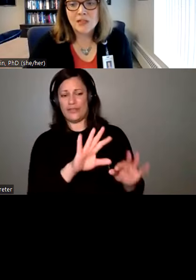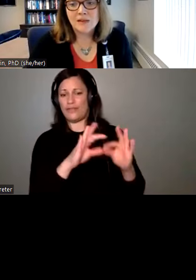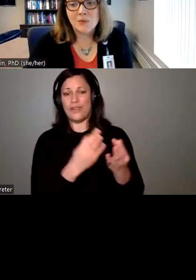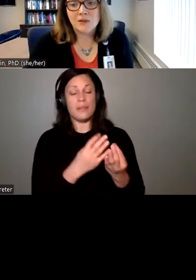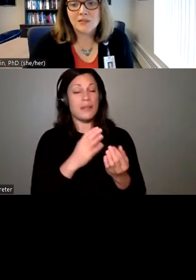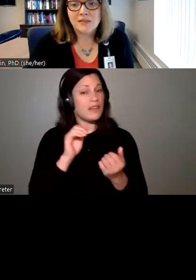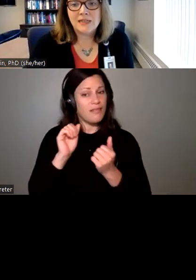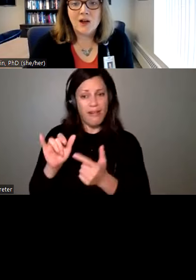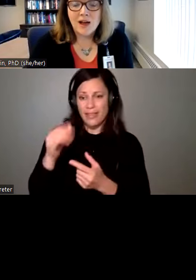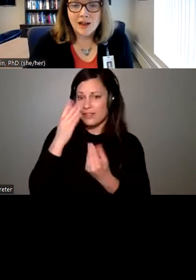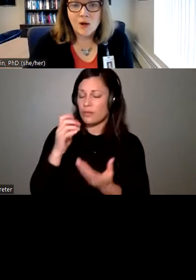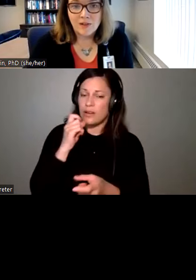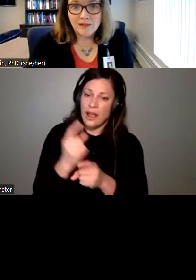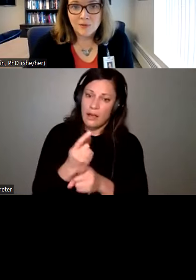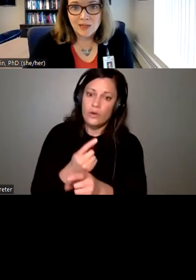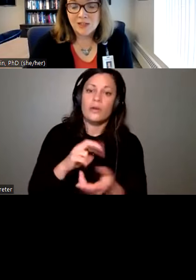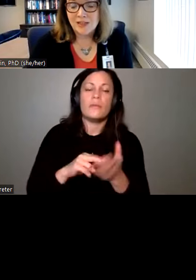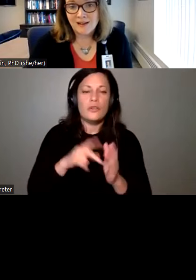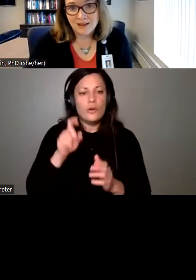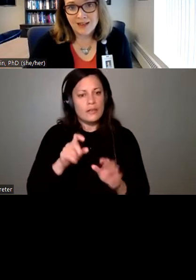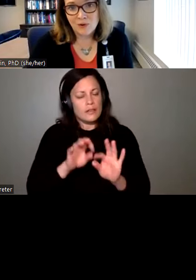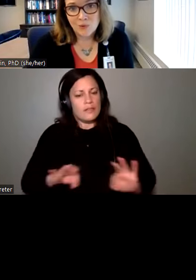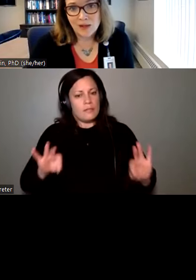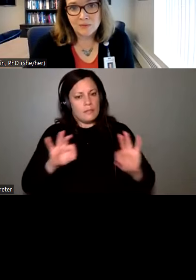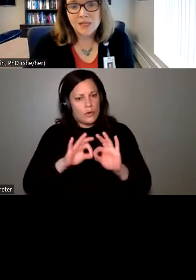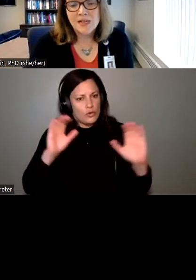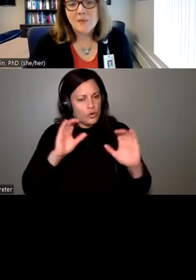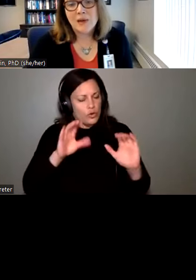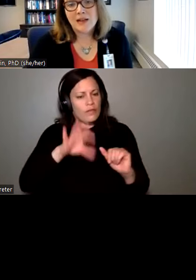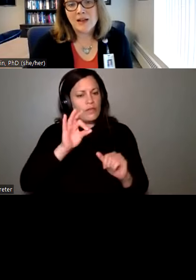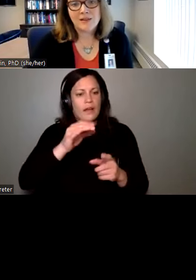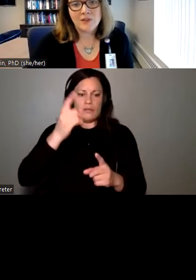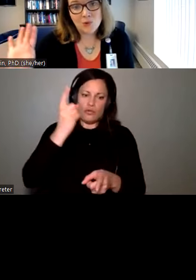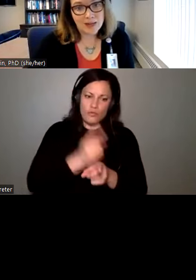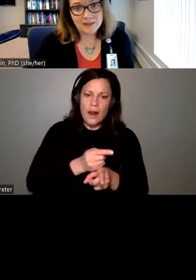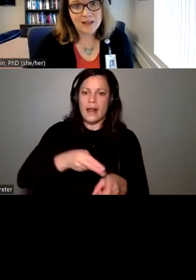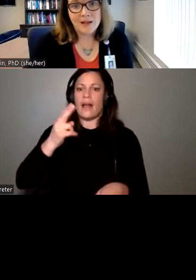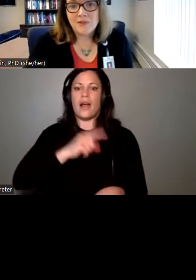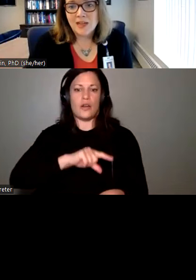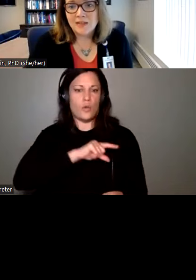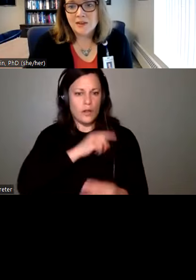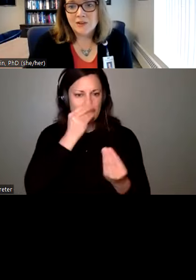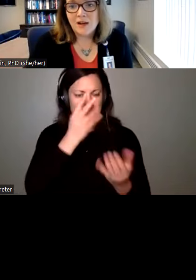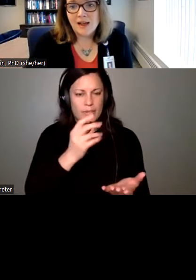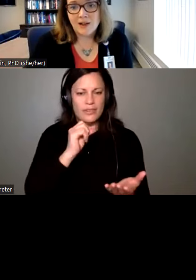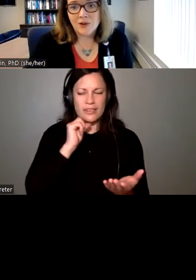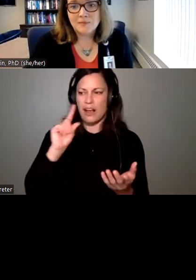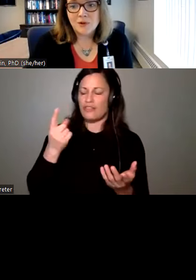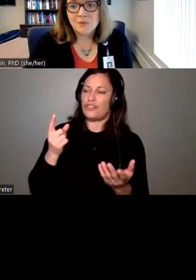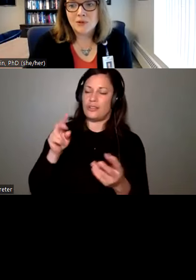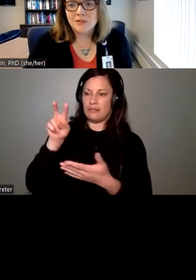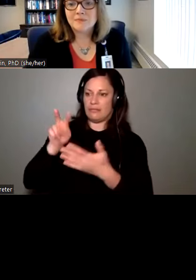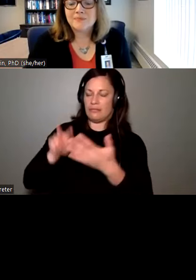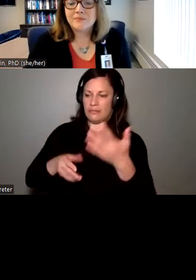so it's really important to seek out high quality information and not get overwhelmed by a lot of the noise of things that are not accurate